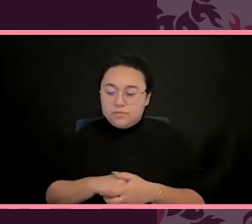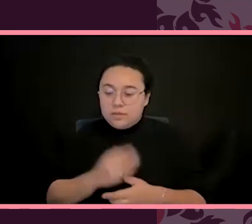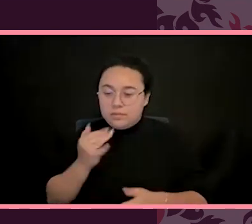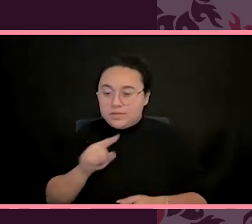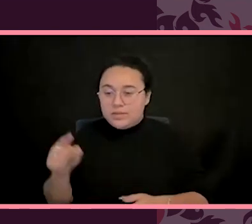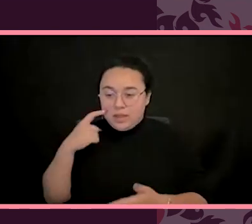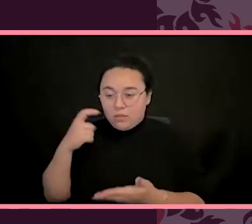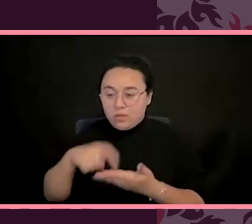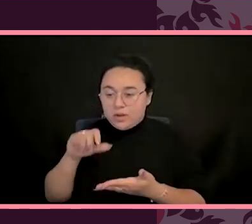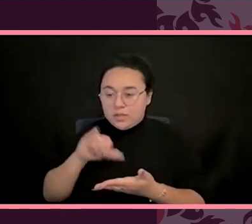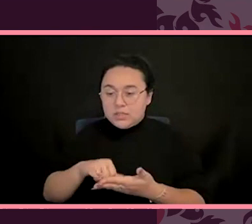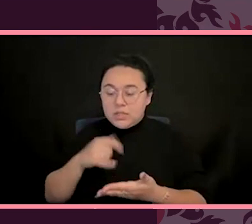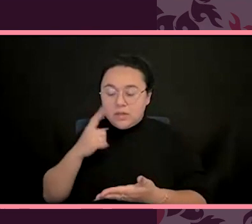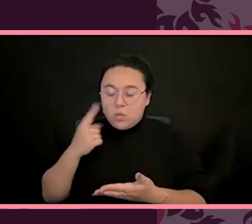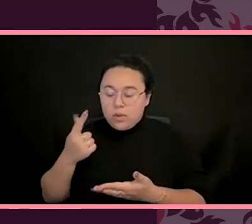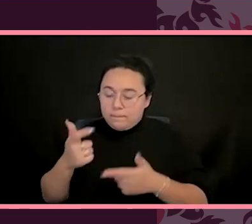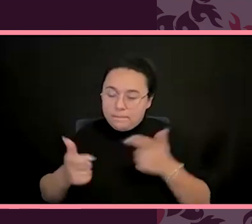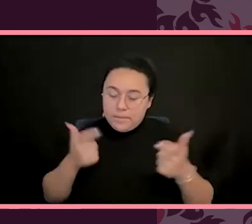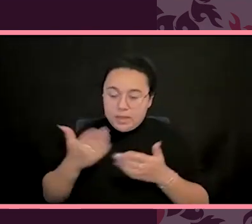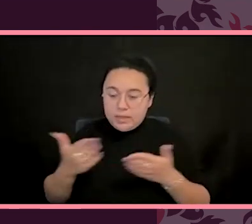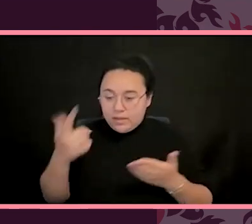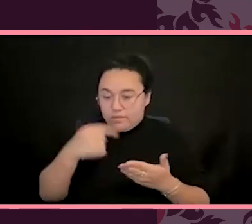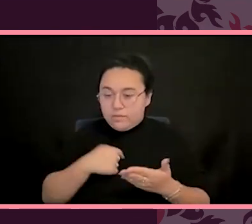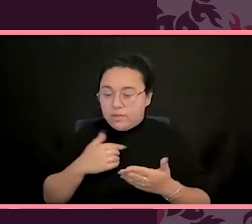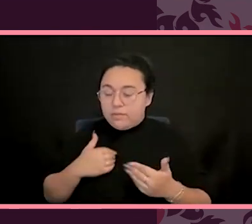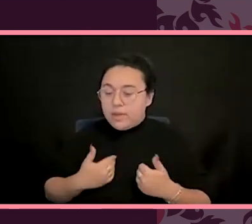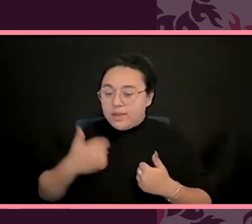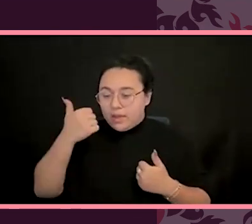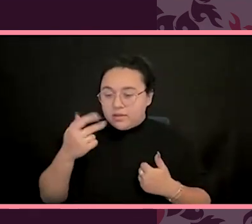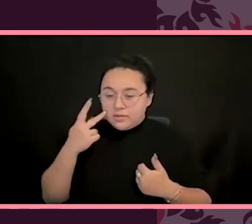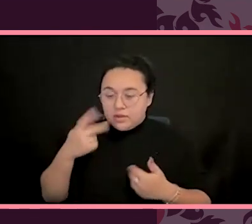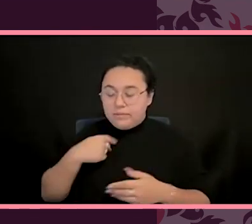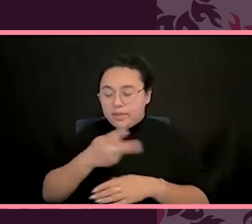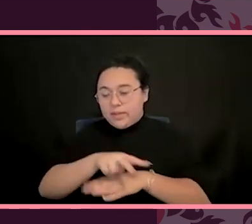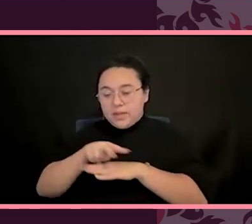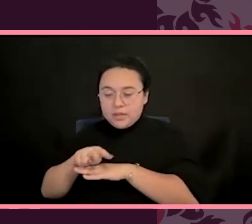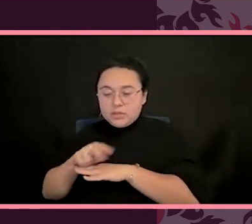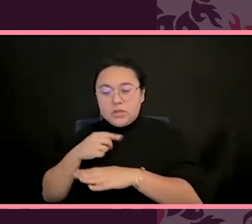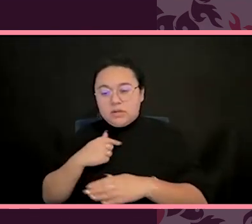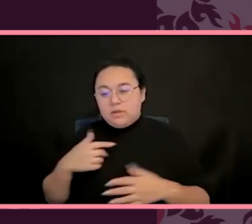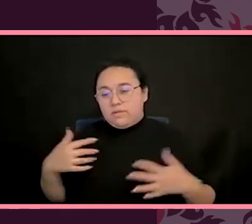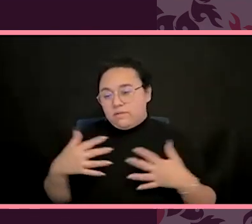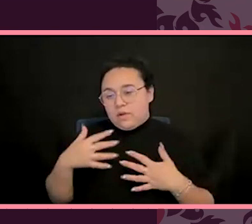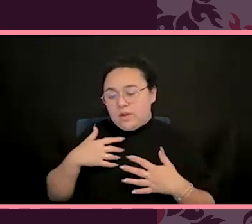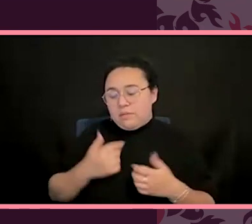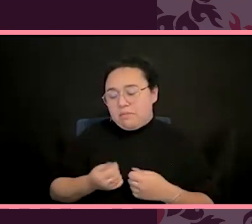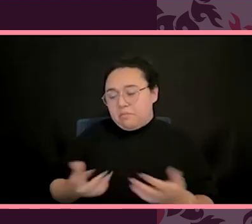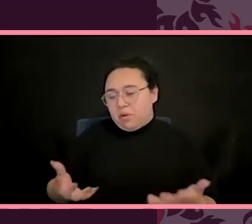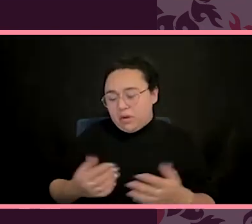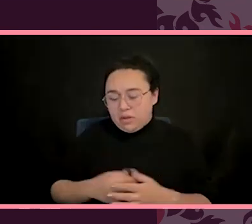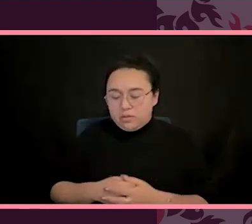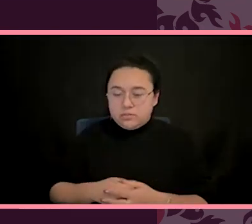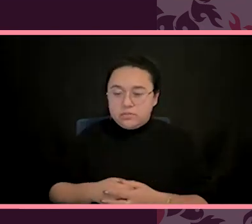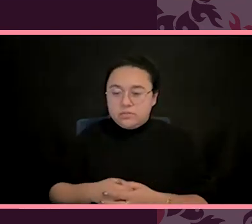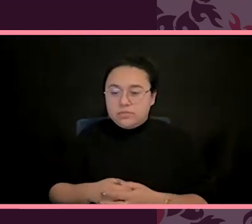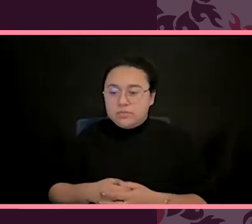see it. And so one of the big things for me was my youngest saw me laying down because I was afraid I was heading towards a burnout period.